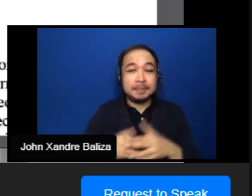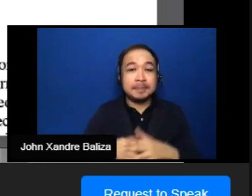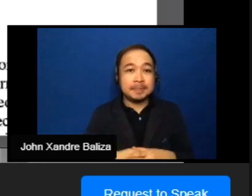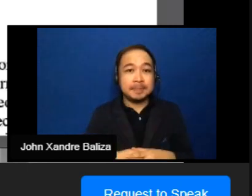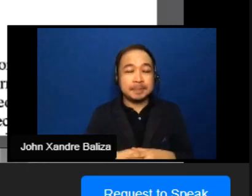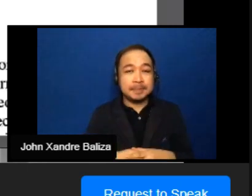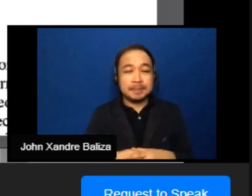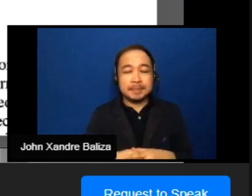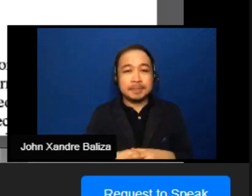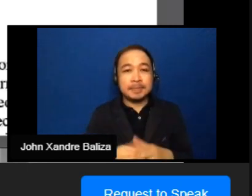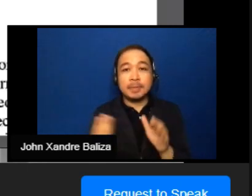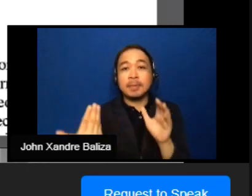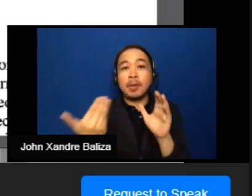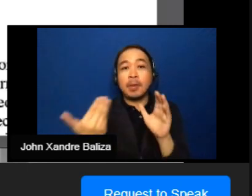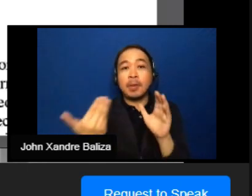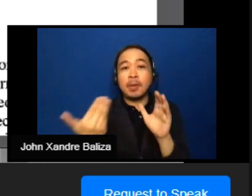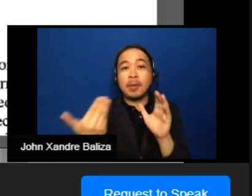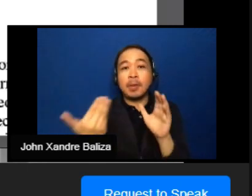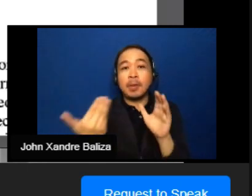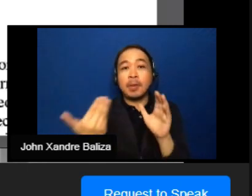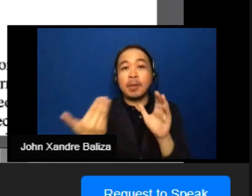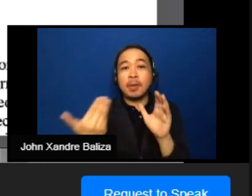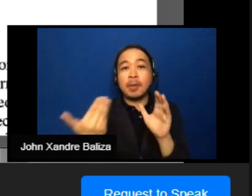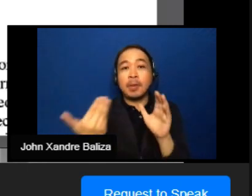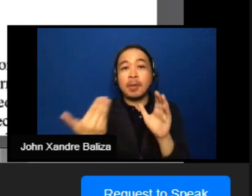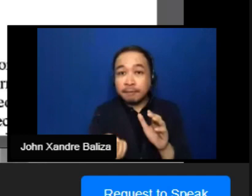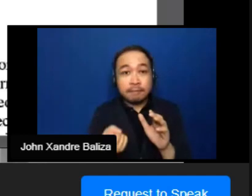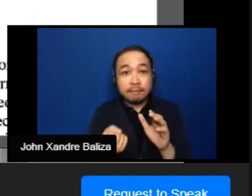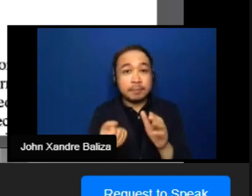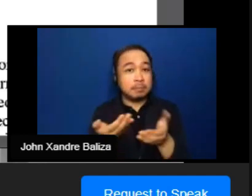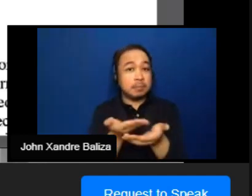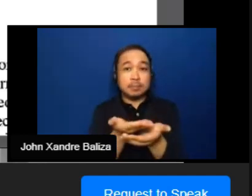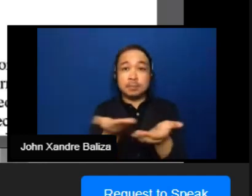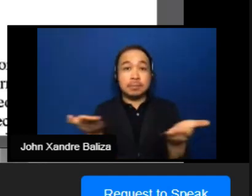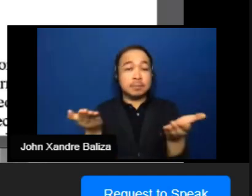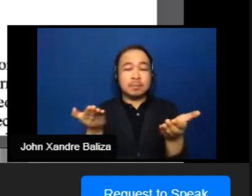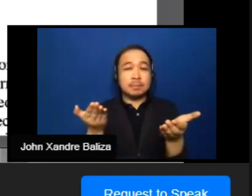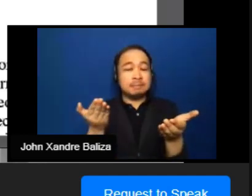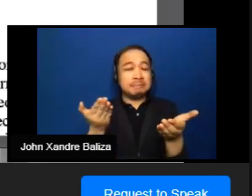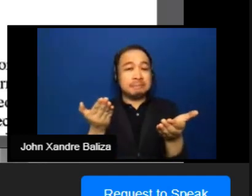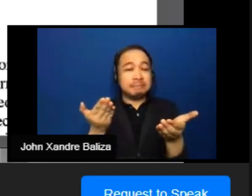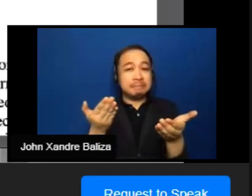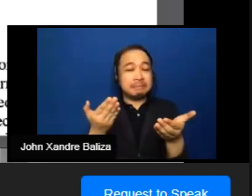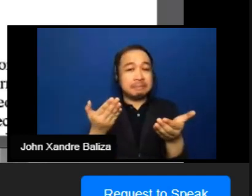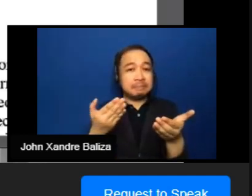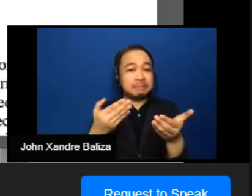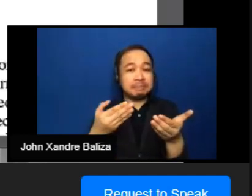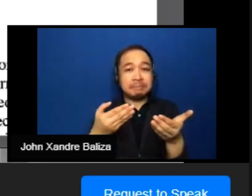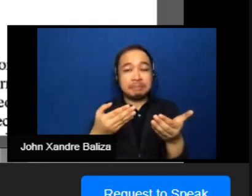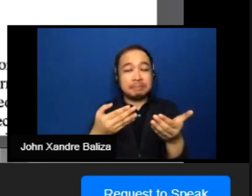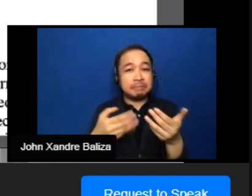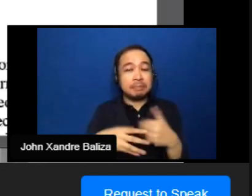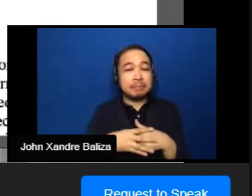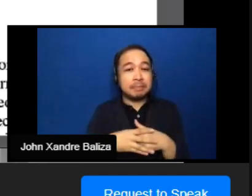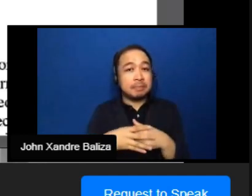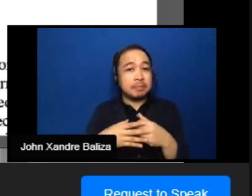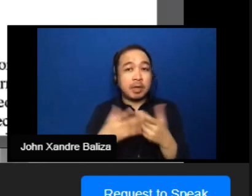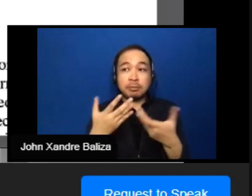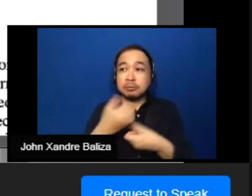May I once again see whether there are any further delegates wishing